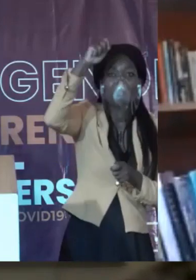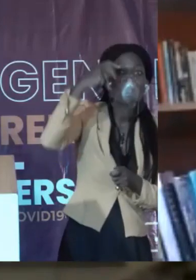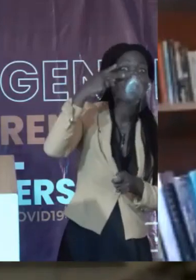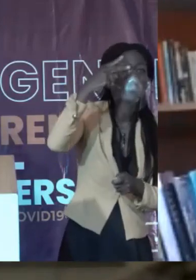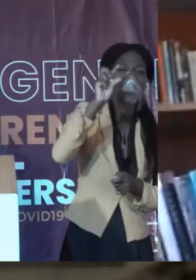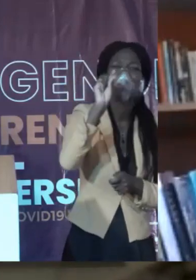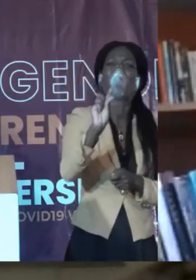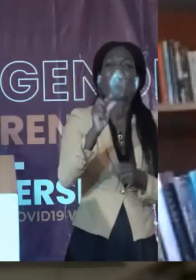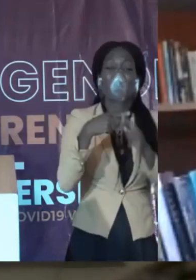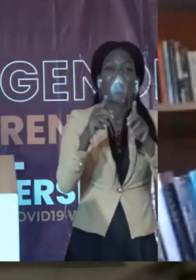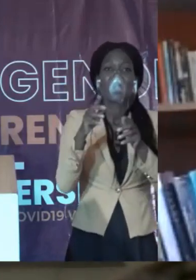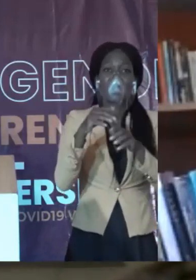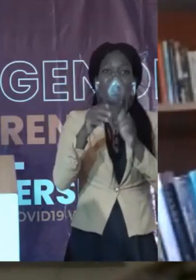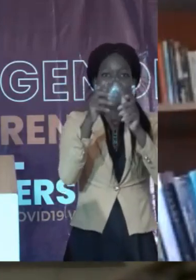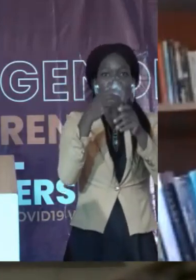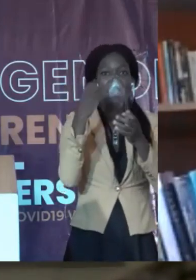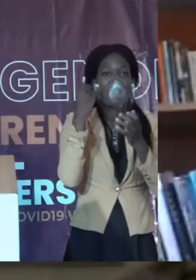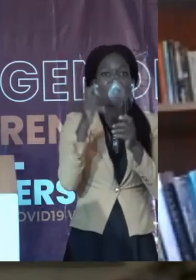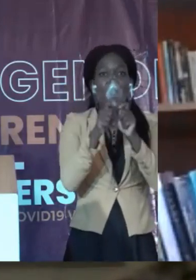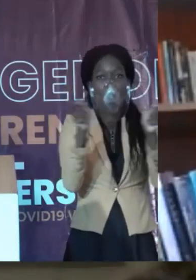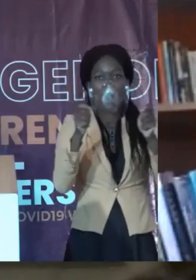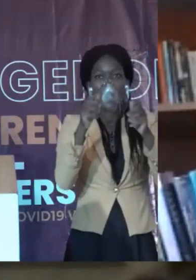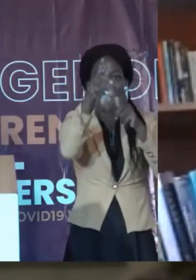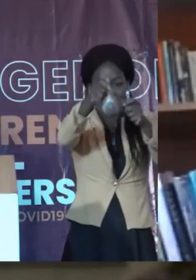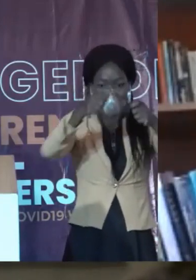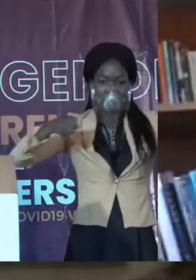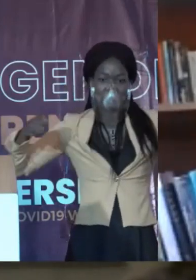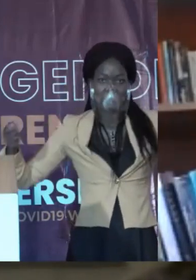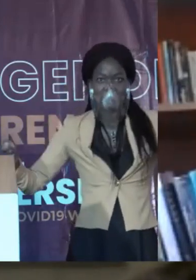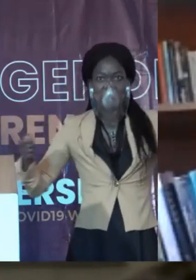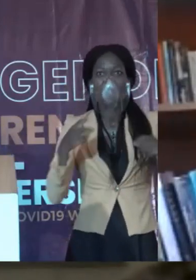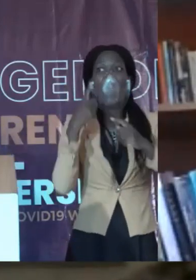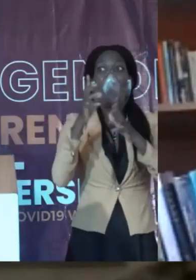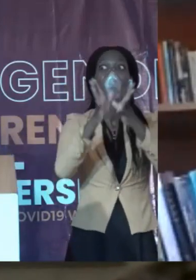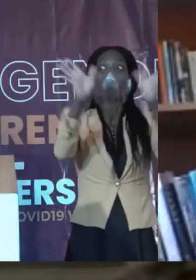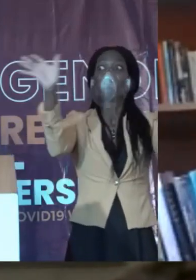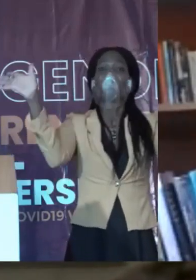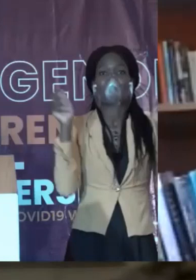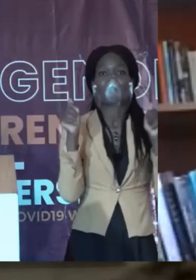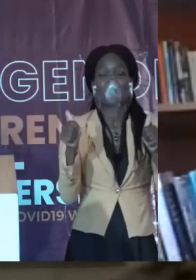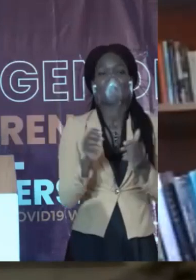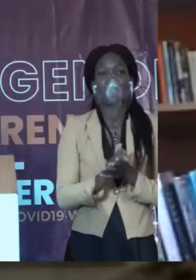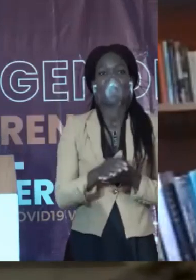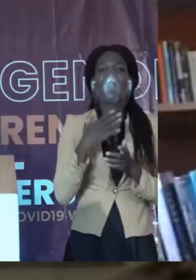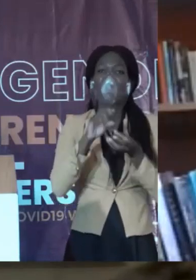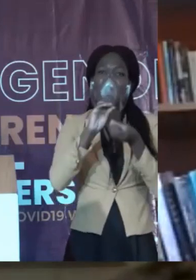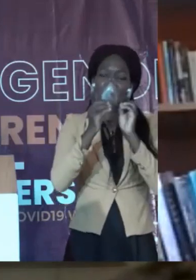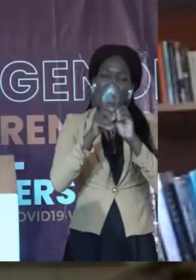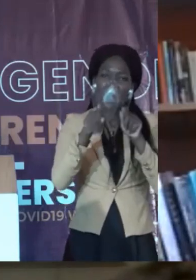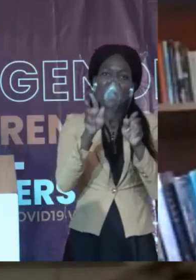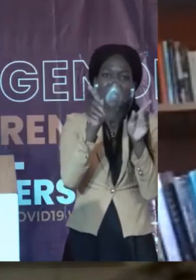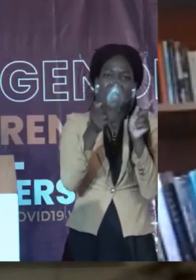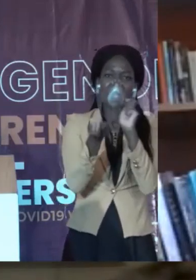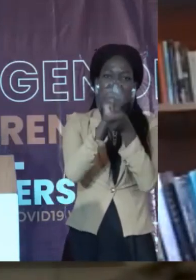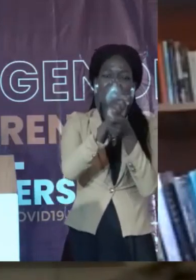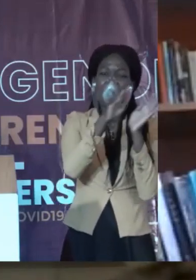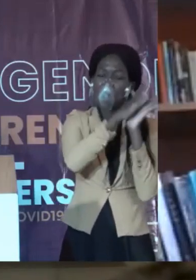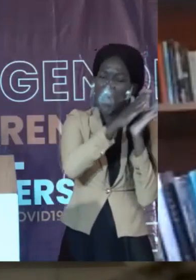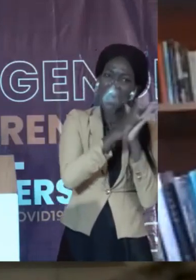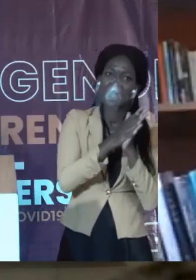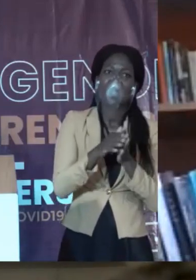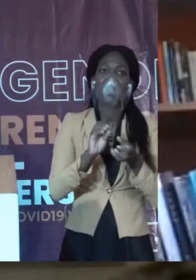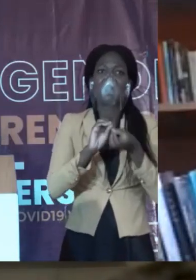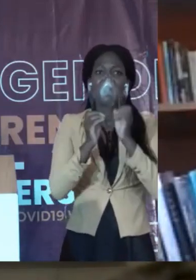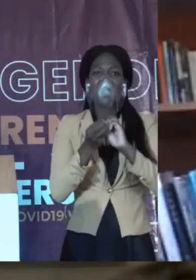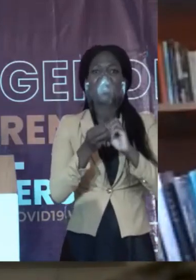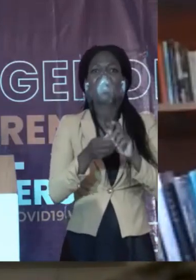and reconstructing the embedded patriarchal attitudes, which are then translated to policy and to products in the